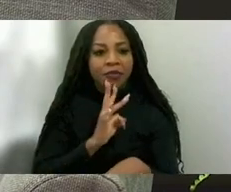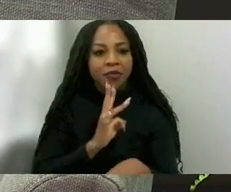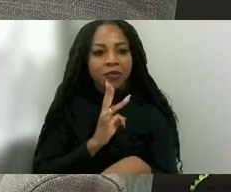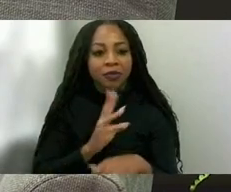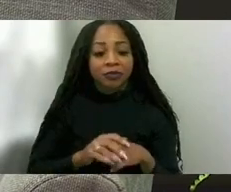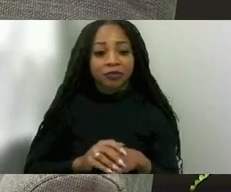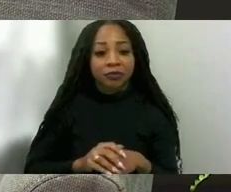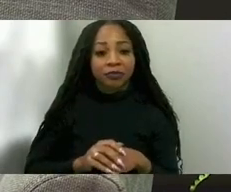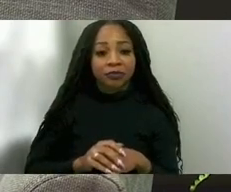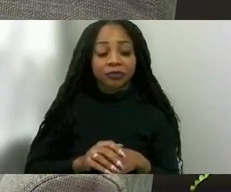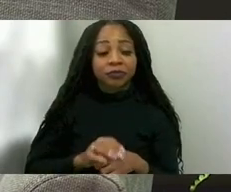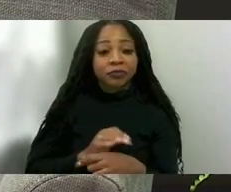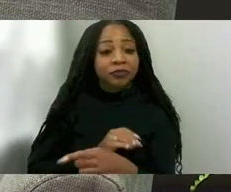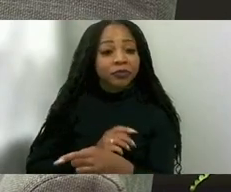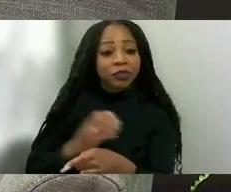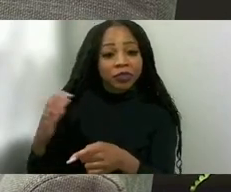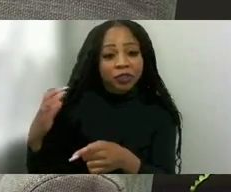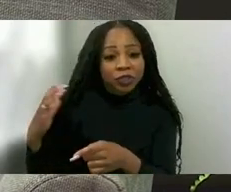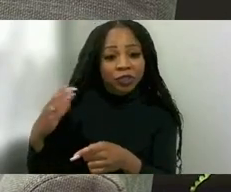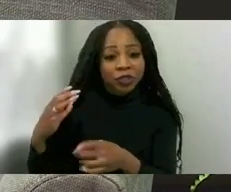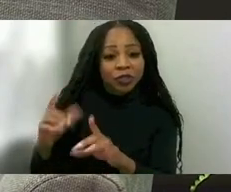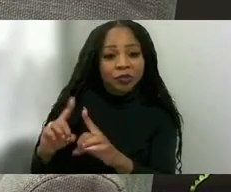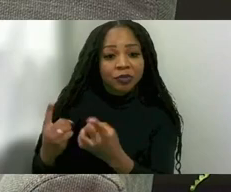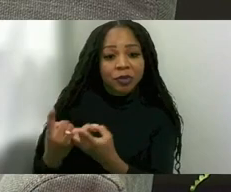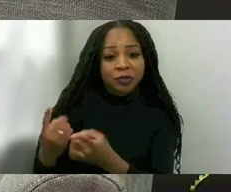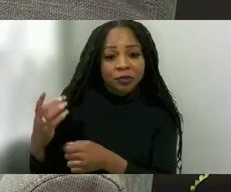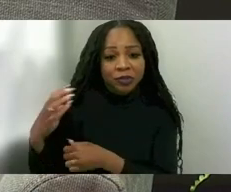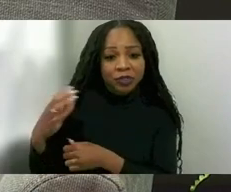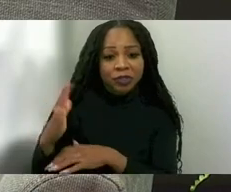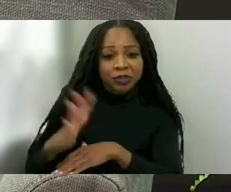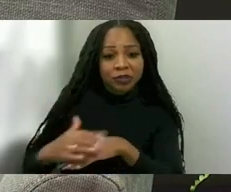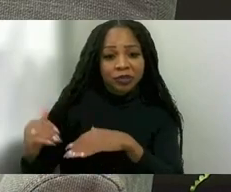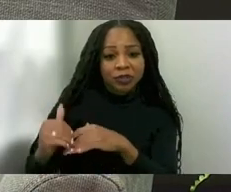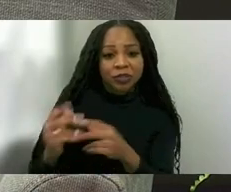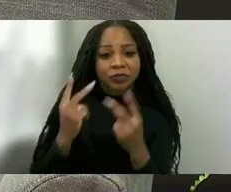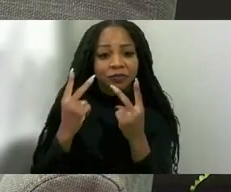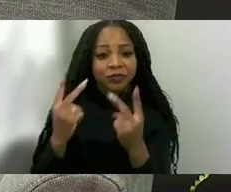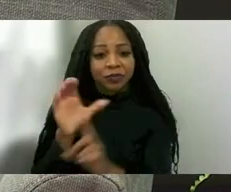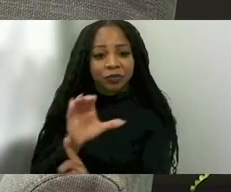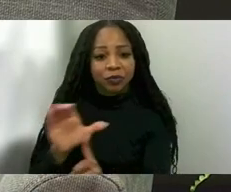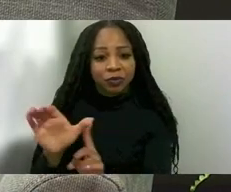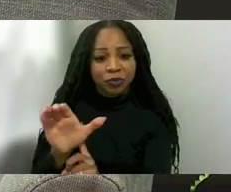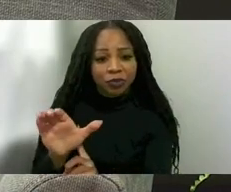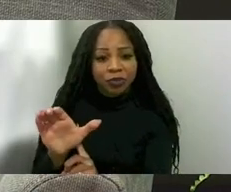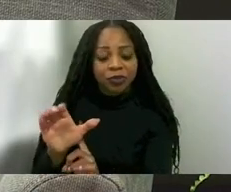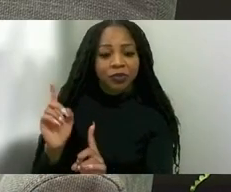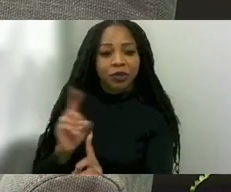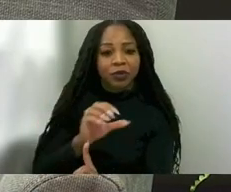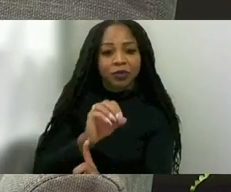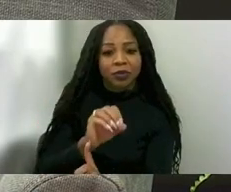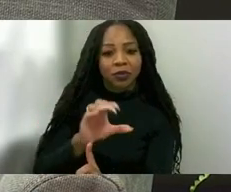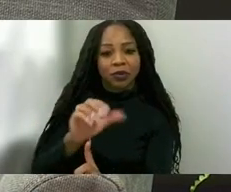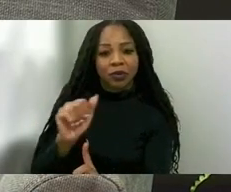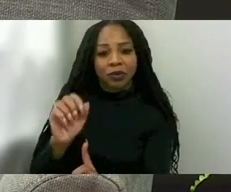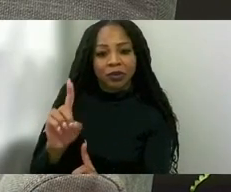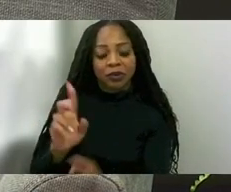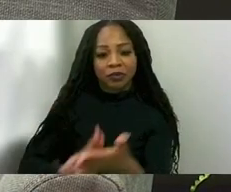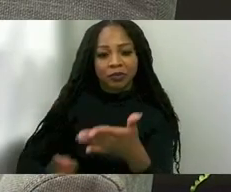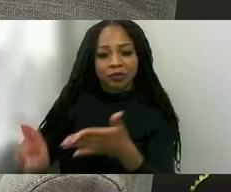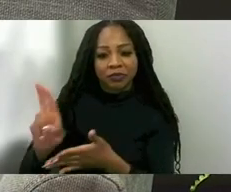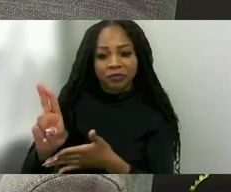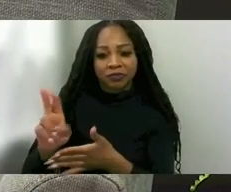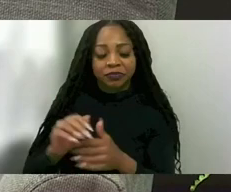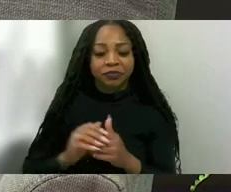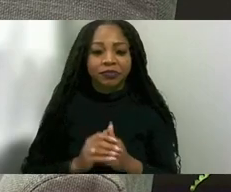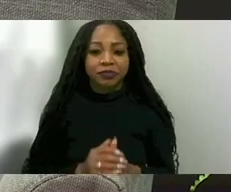chair, the department chair of the Department of Indigenous Visual Culture at OCAD University,